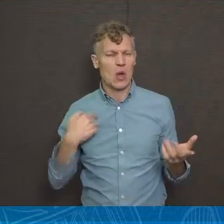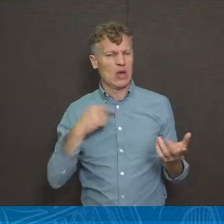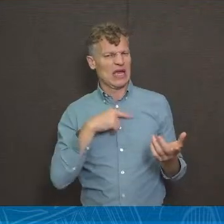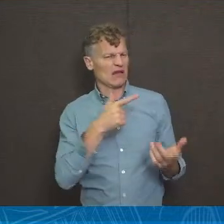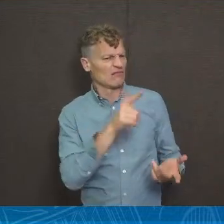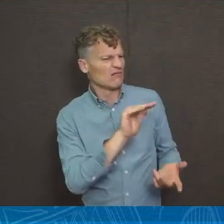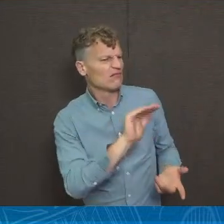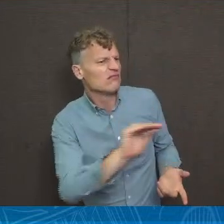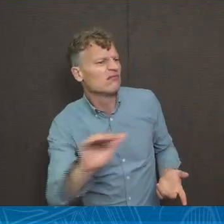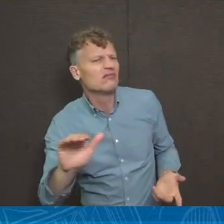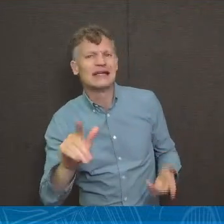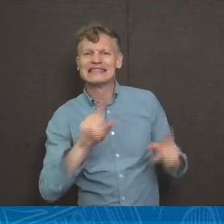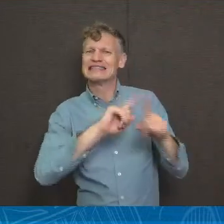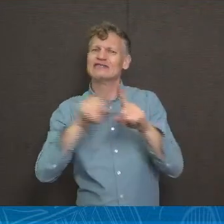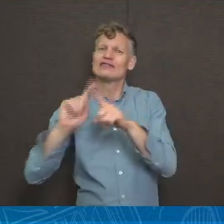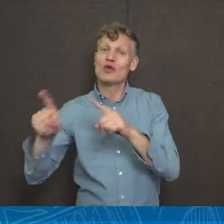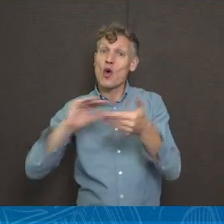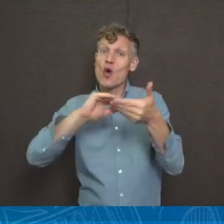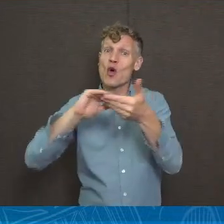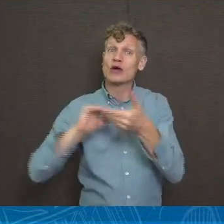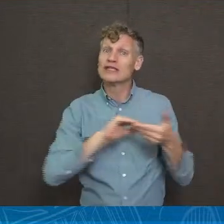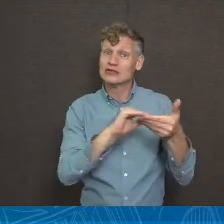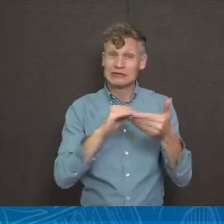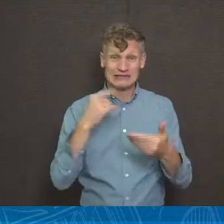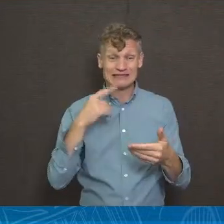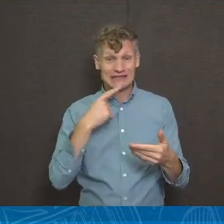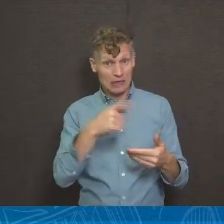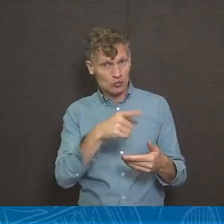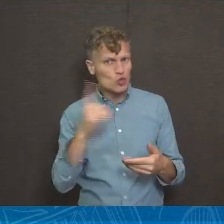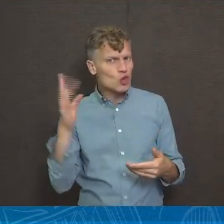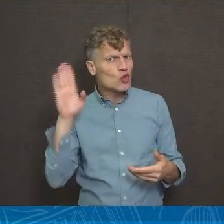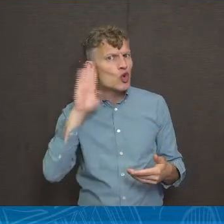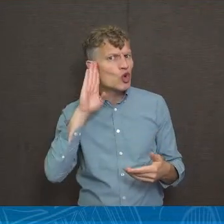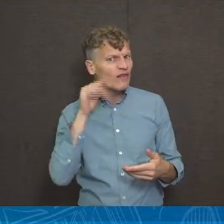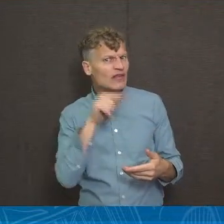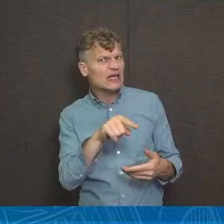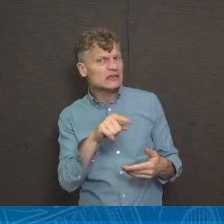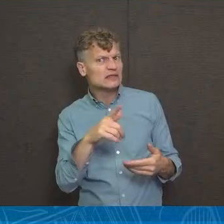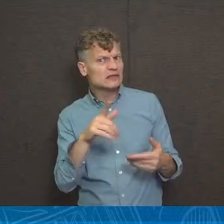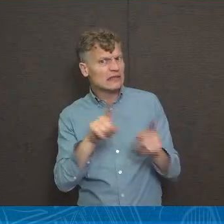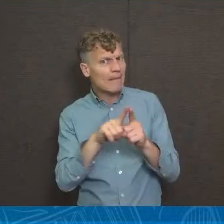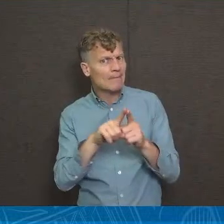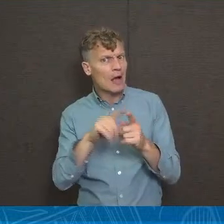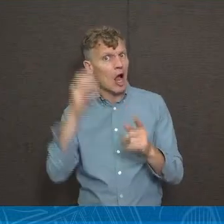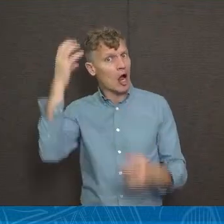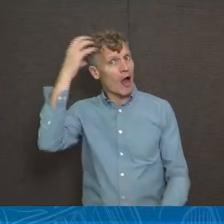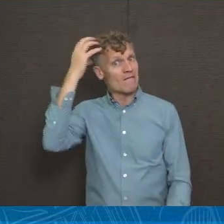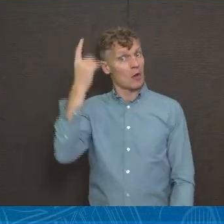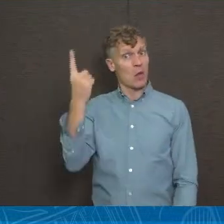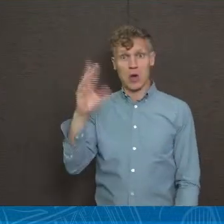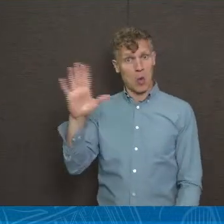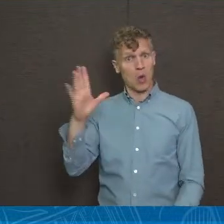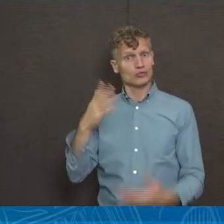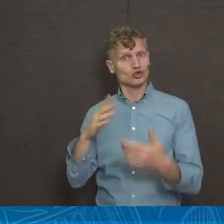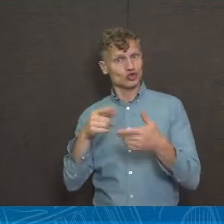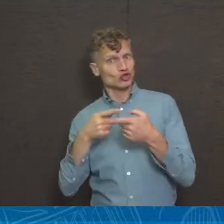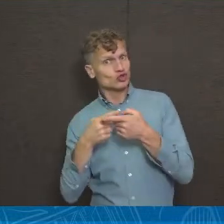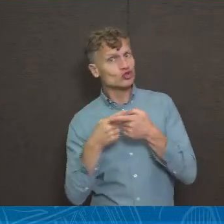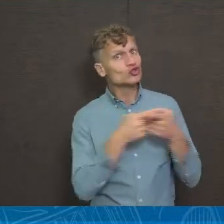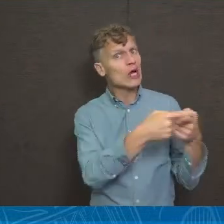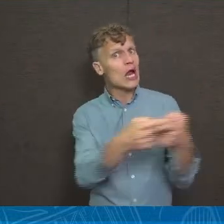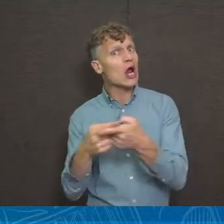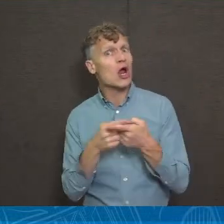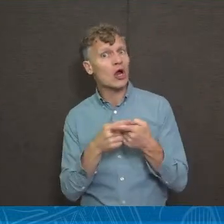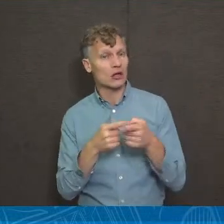heard of this concept of shared responsibility? And they said no, even though they hold quite a lot of shared